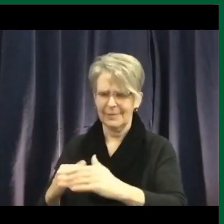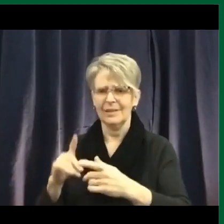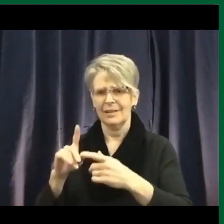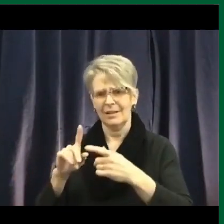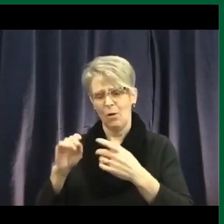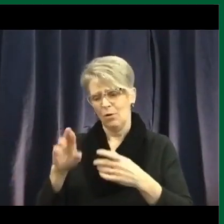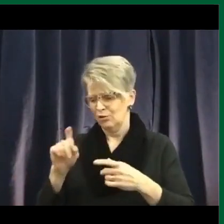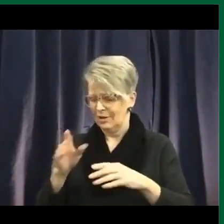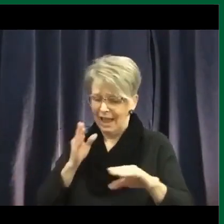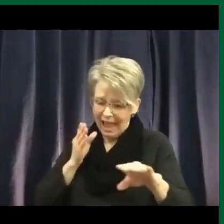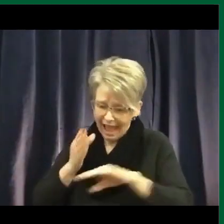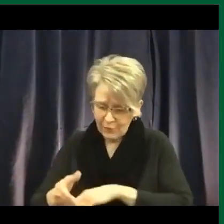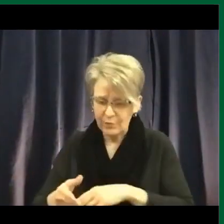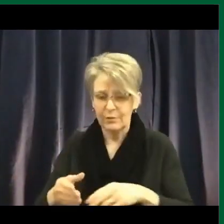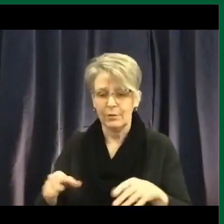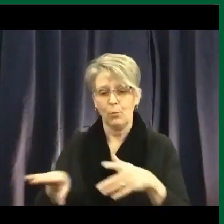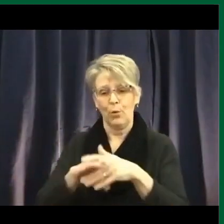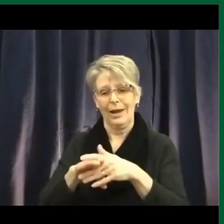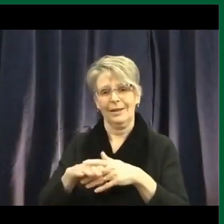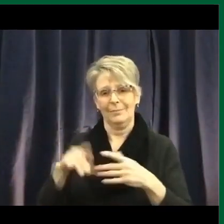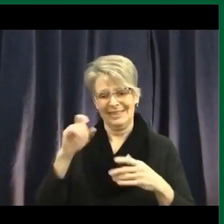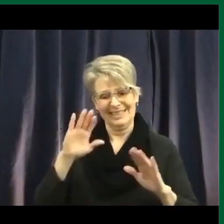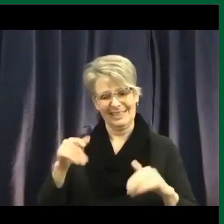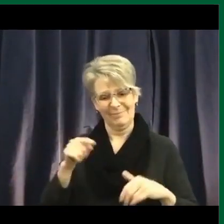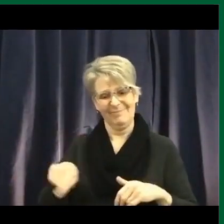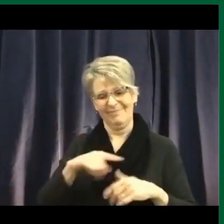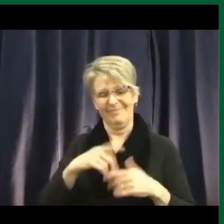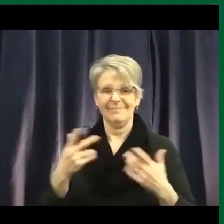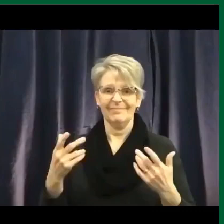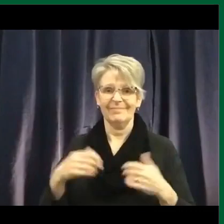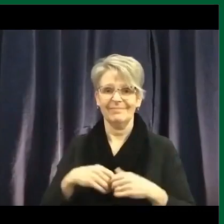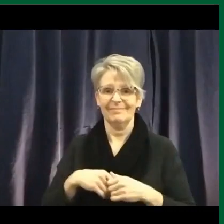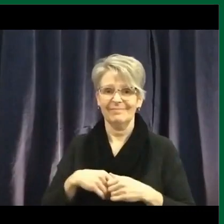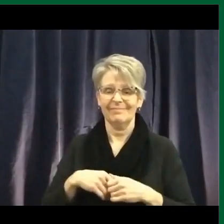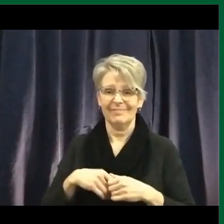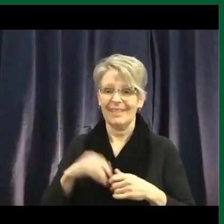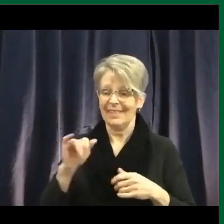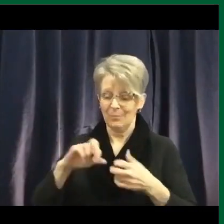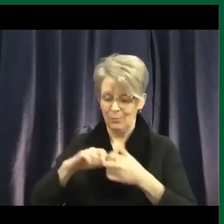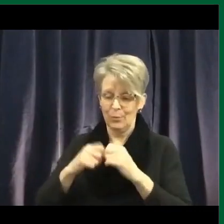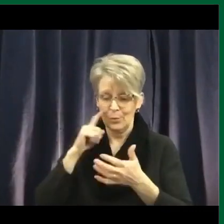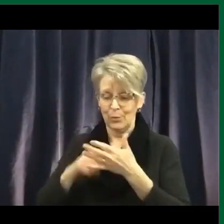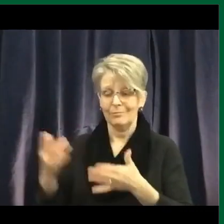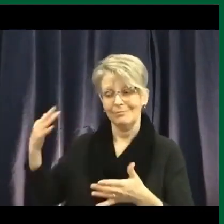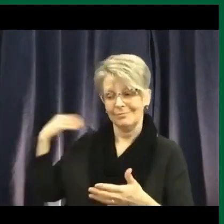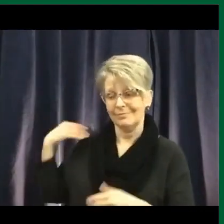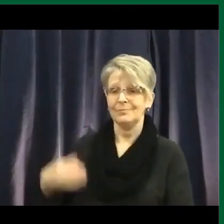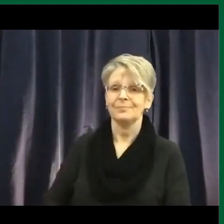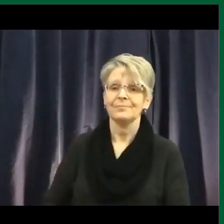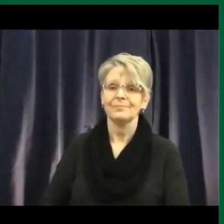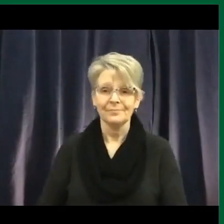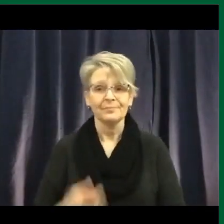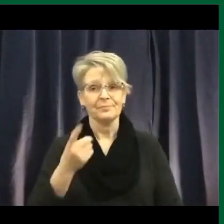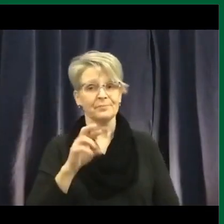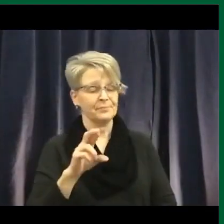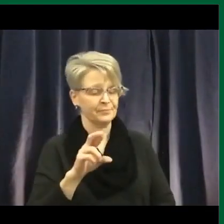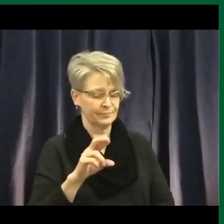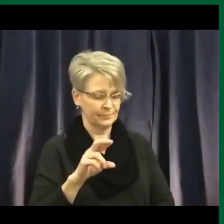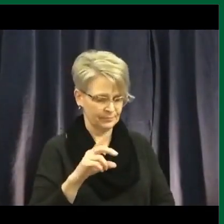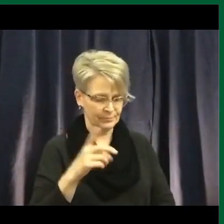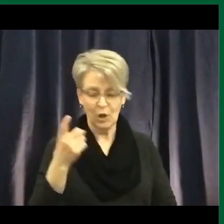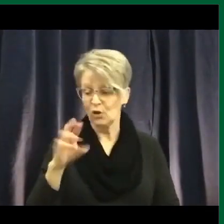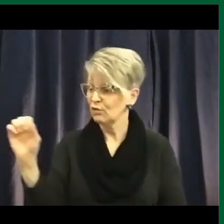break? Because that seems to be it's a problem we've seen in the past, right? Yeah, so I don't think too much